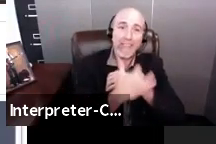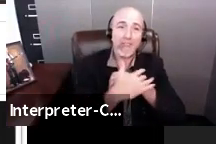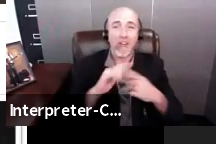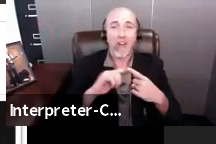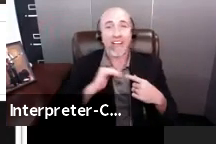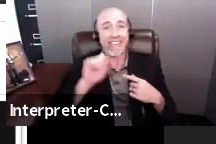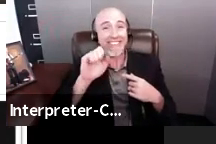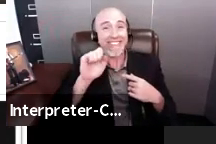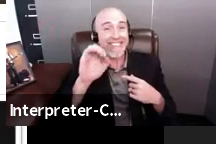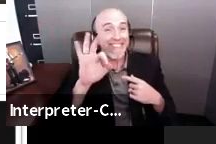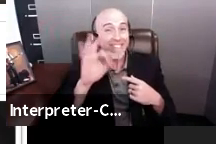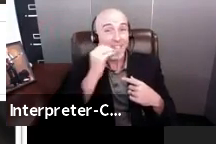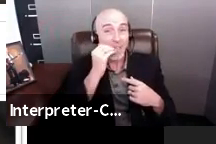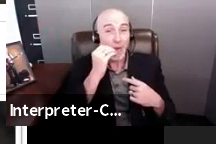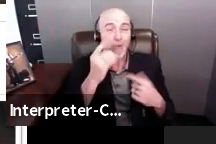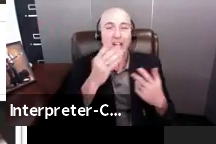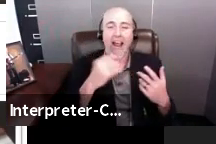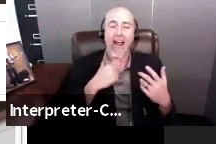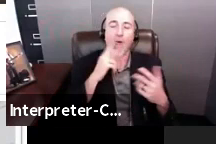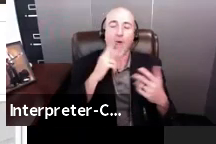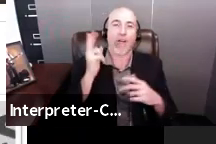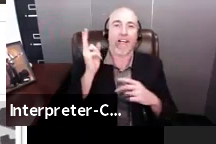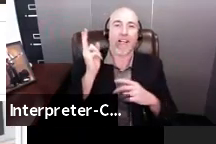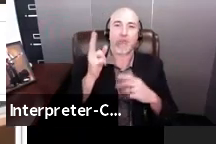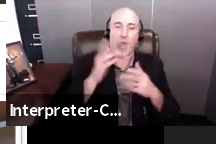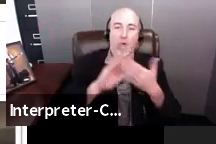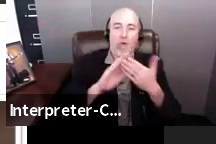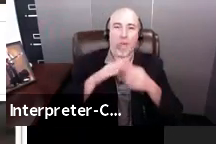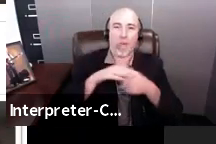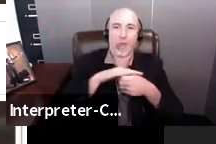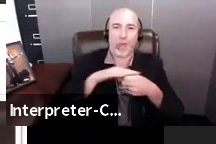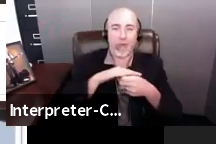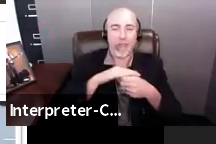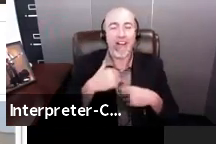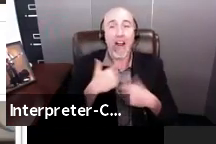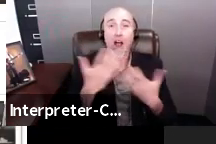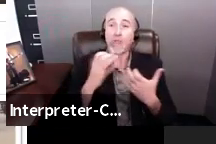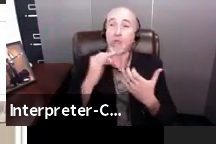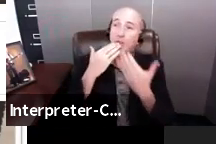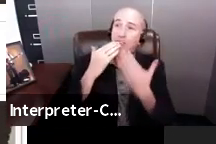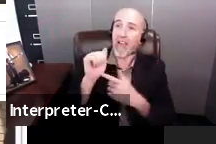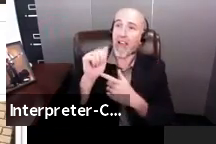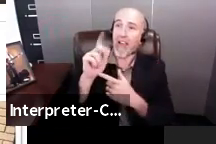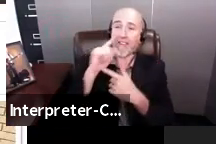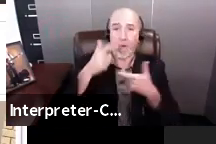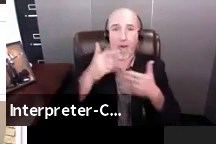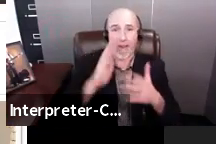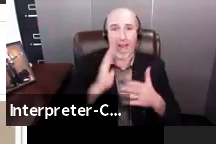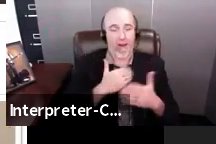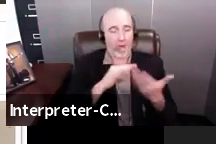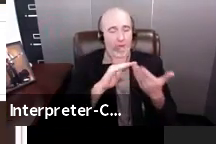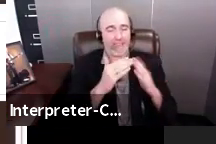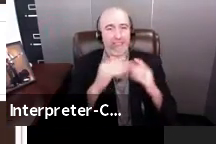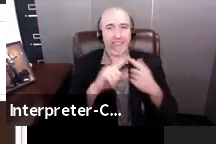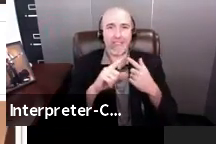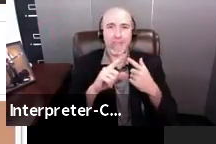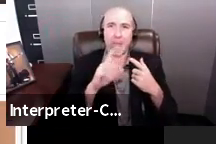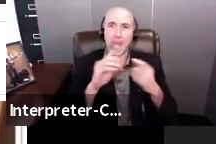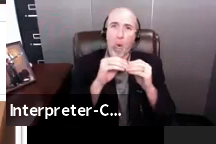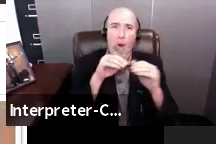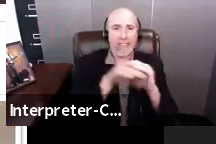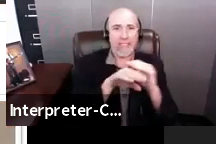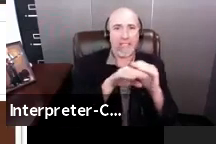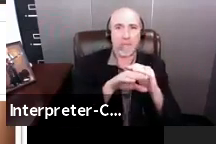our historical ambiance. I would also like to thank the ADA for allowing our city to be more accessible